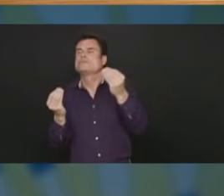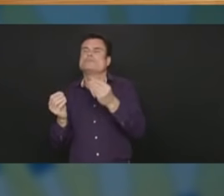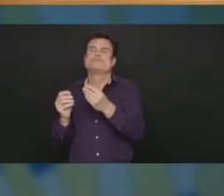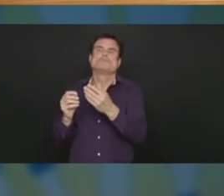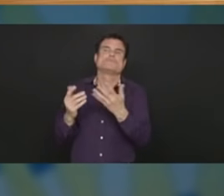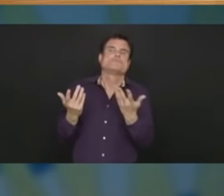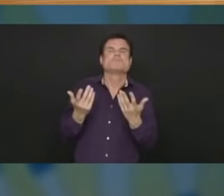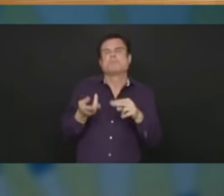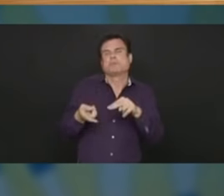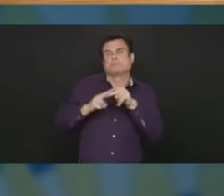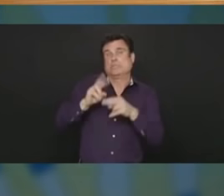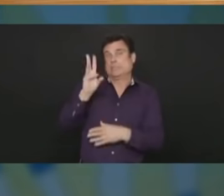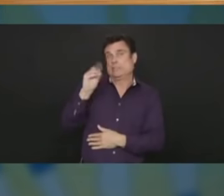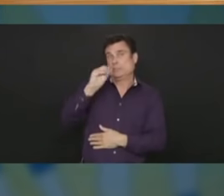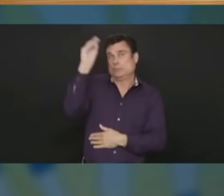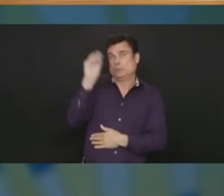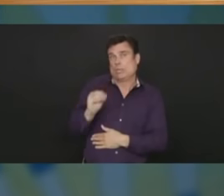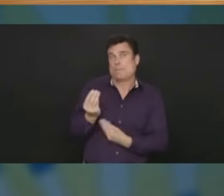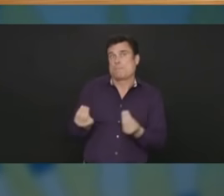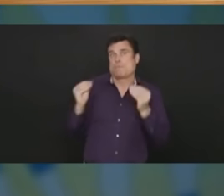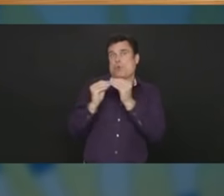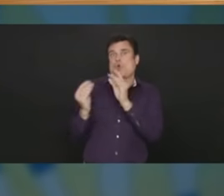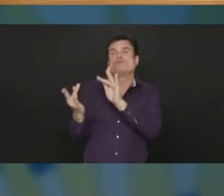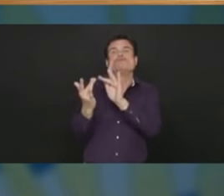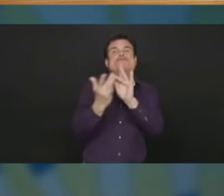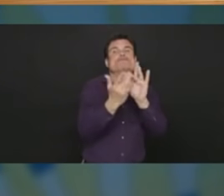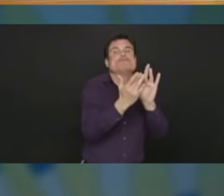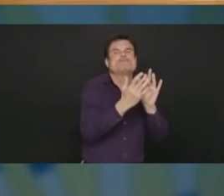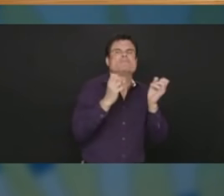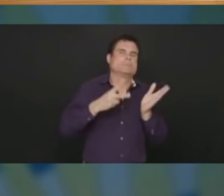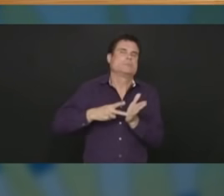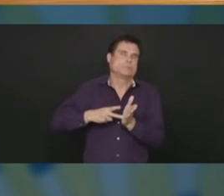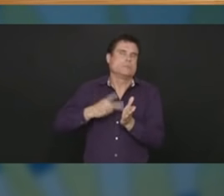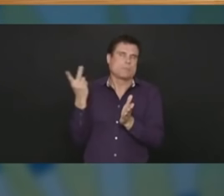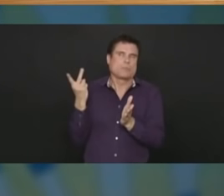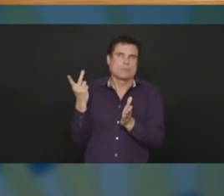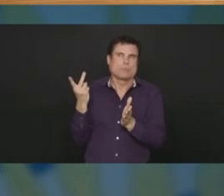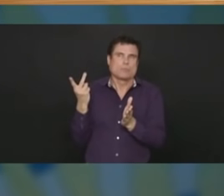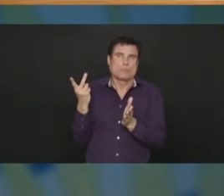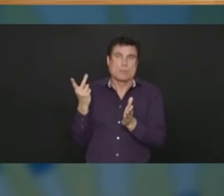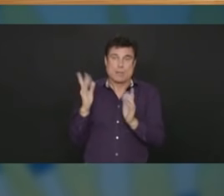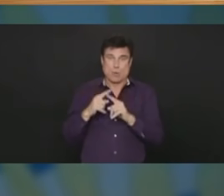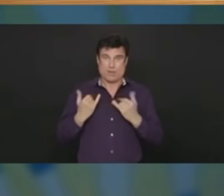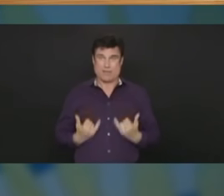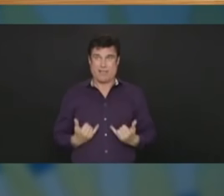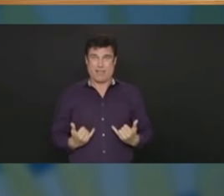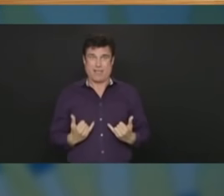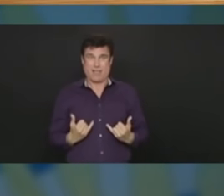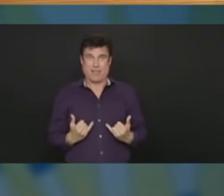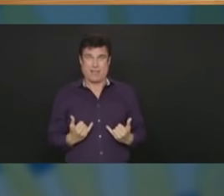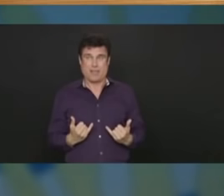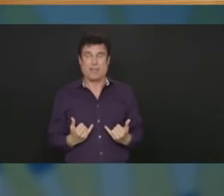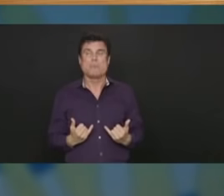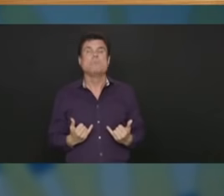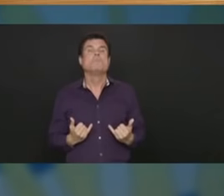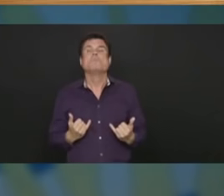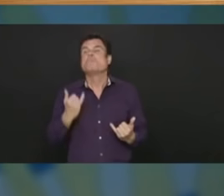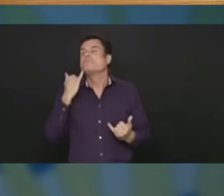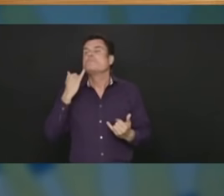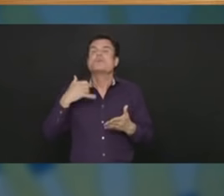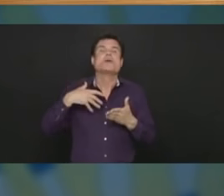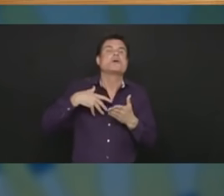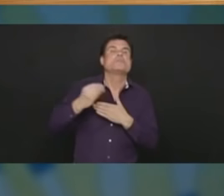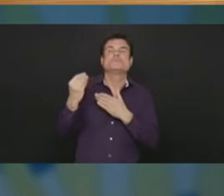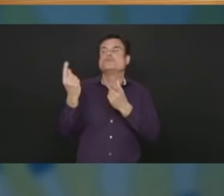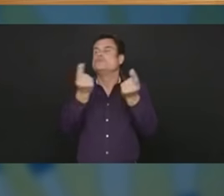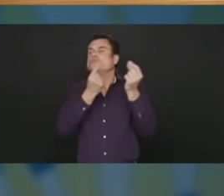and some hospitalizations over time in the coming weeks, but they would be manageable. We would be able to continue to have the